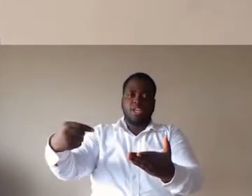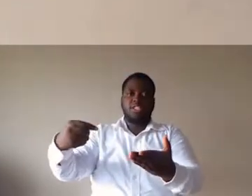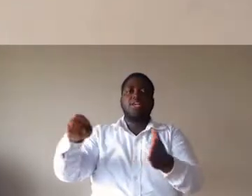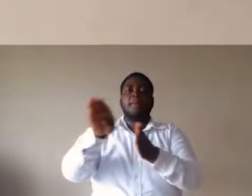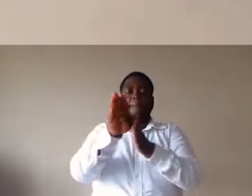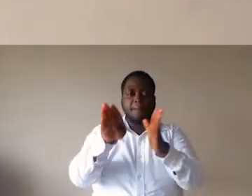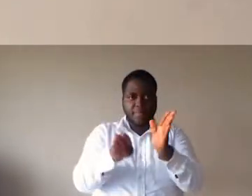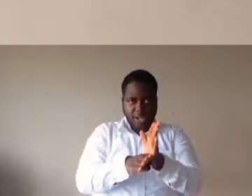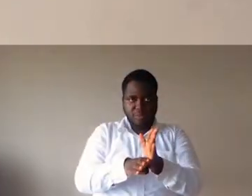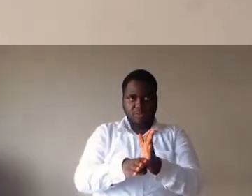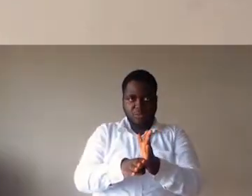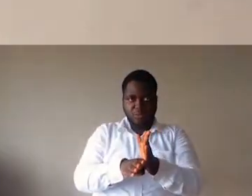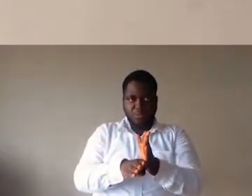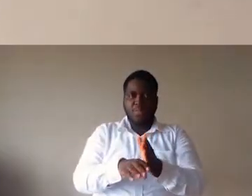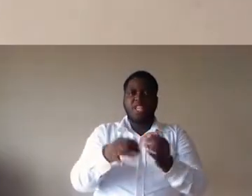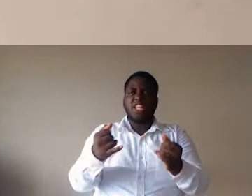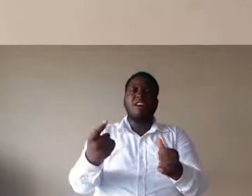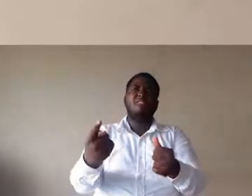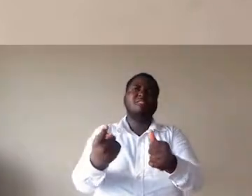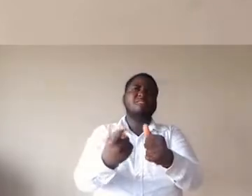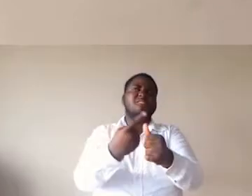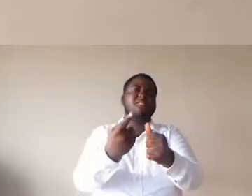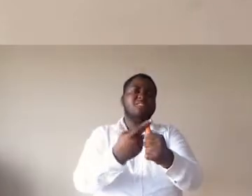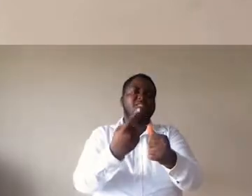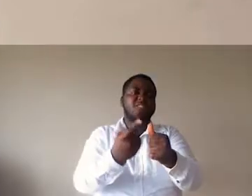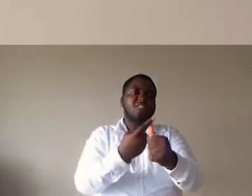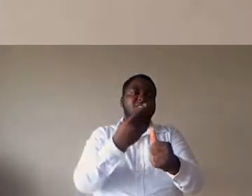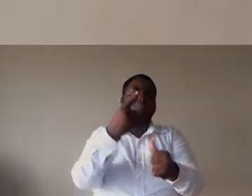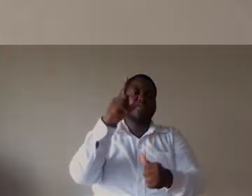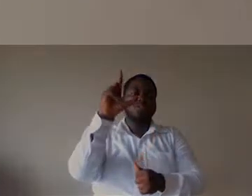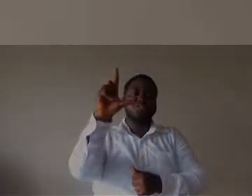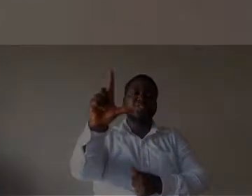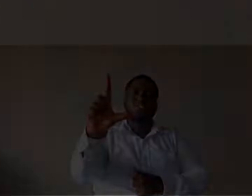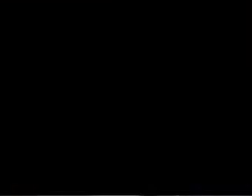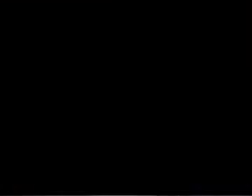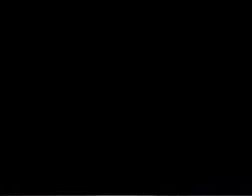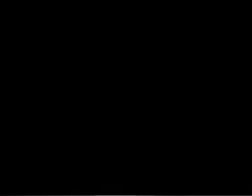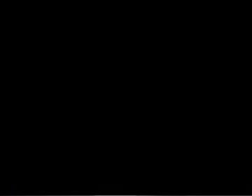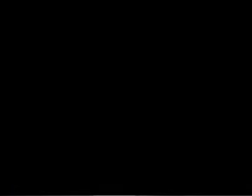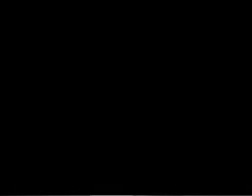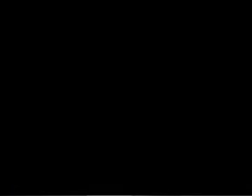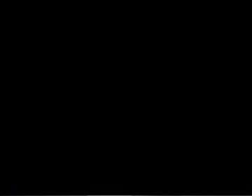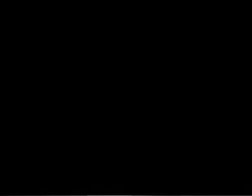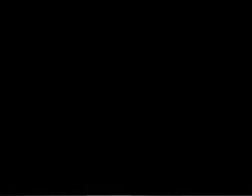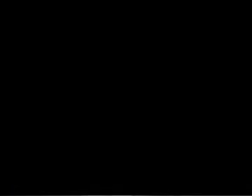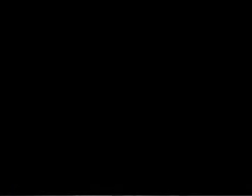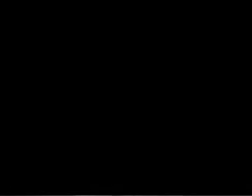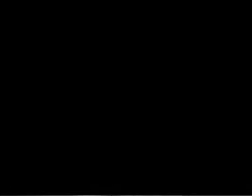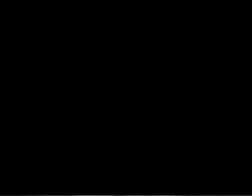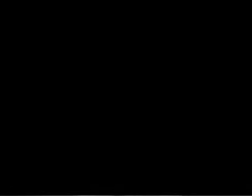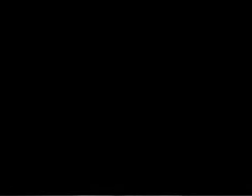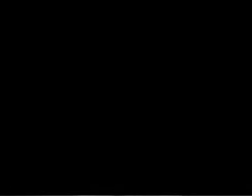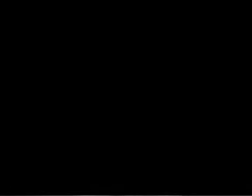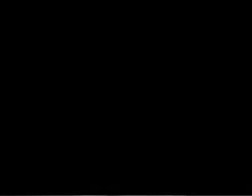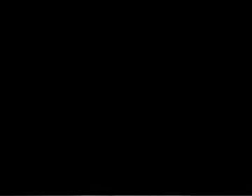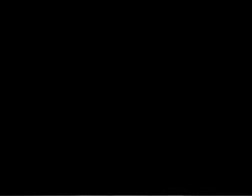the Aramaic language. Then when you come to the New Covenant, that is the New Testament, it was also written in the Koine Greek. Why do we